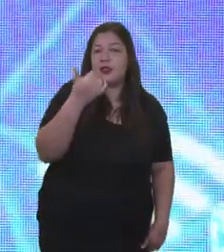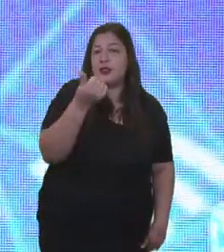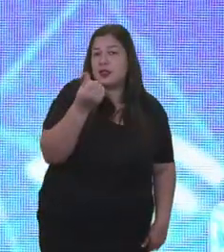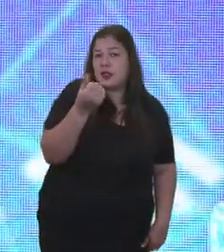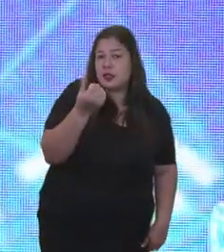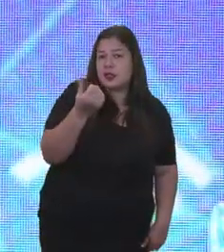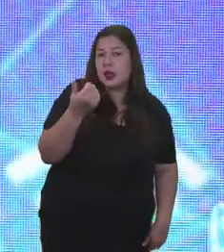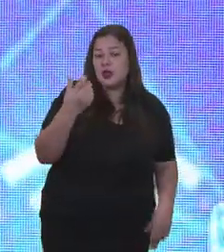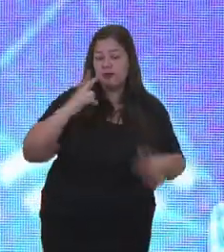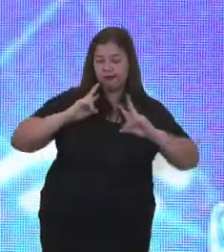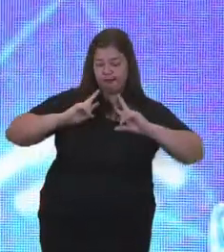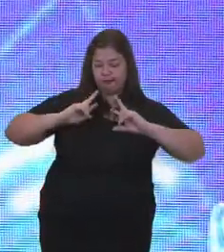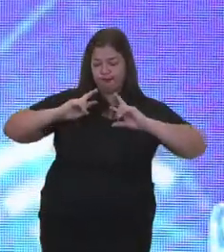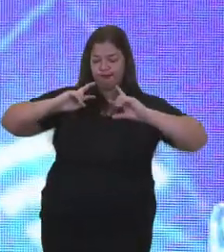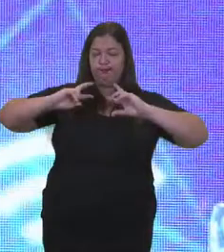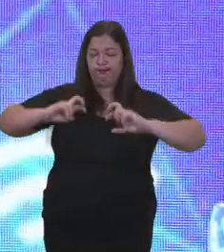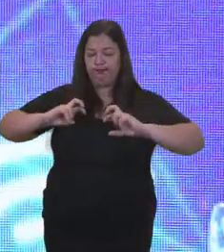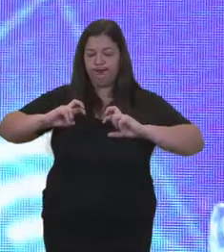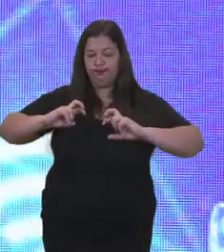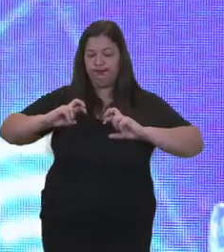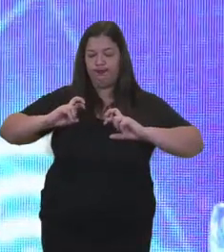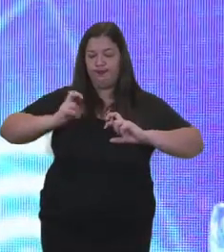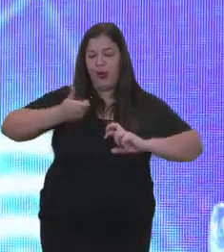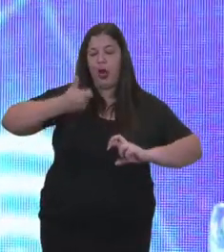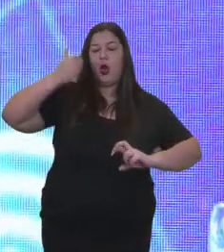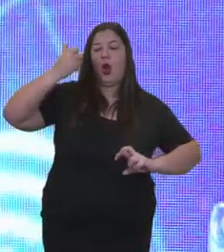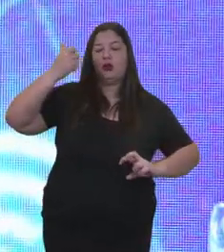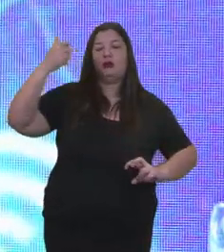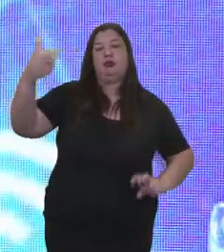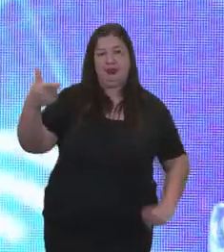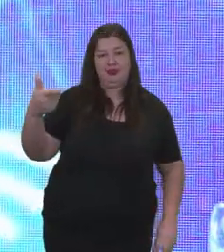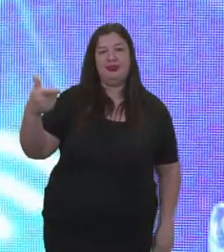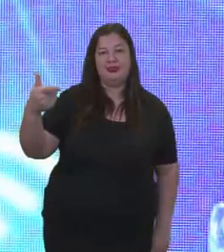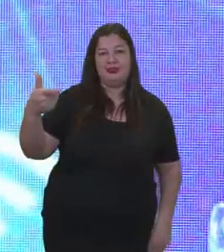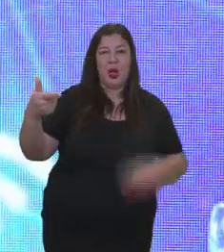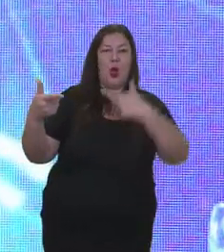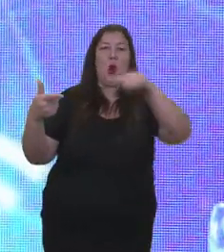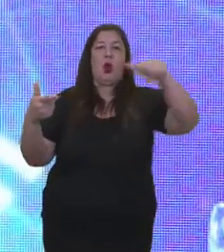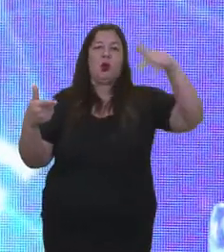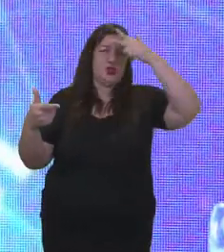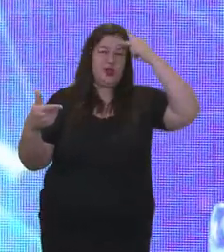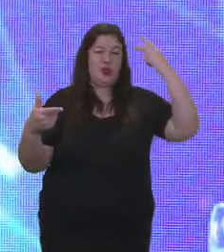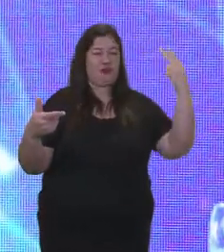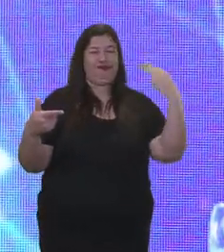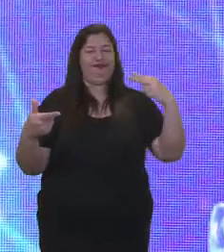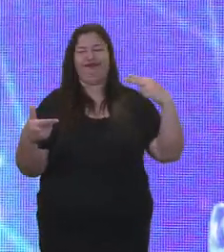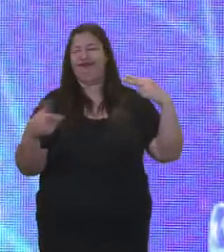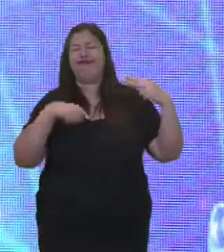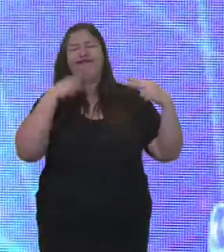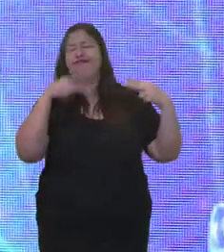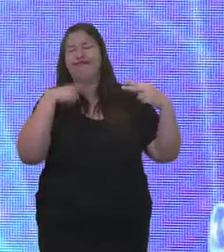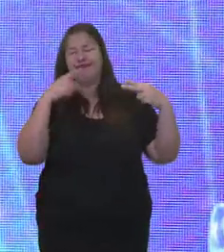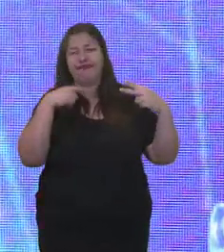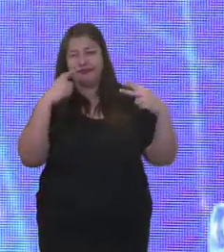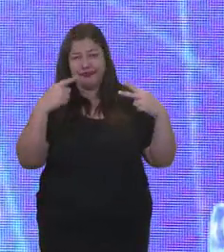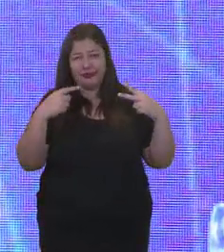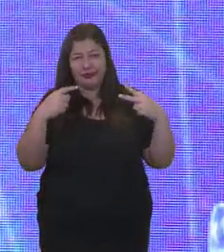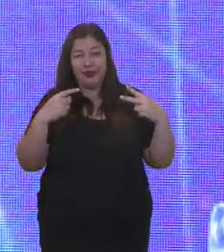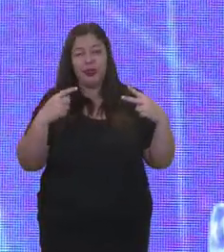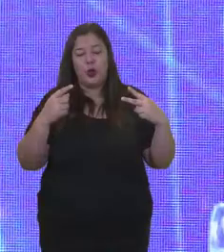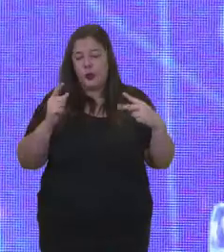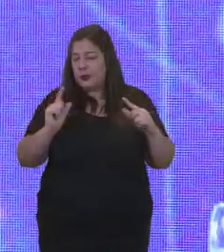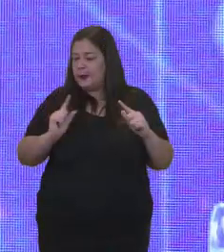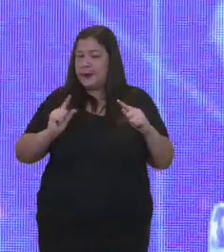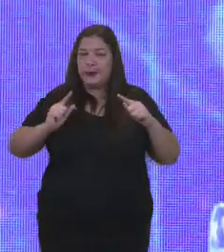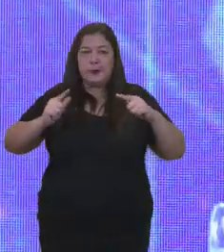I began to notice myself more than people see me, because they'll ever see me. So